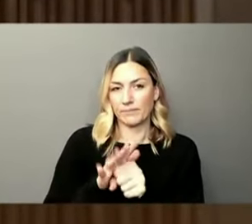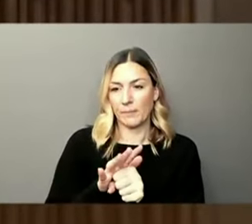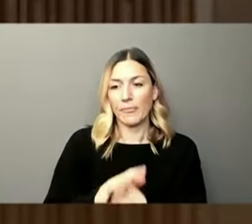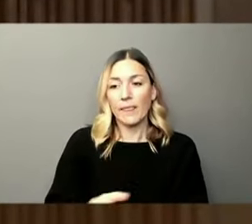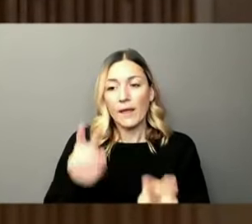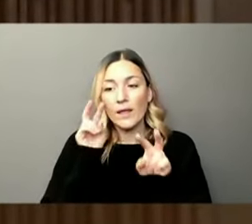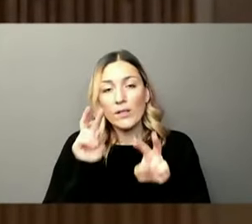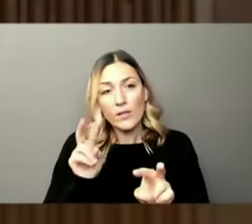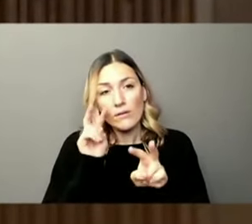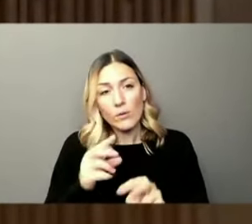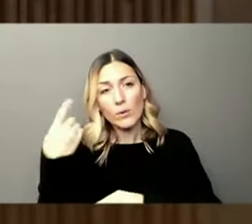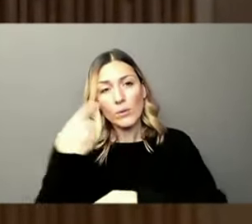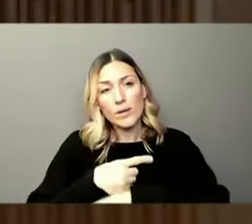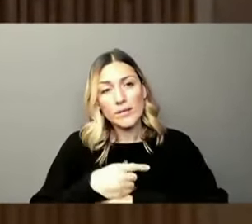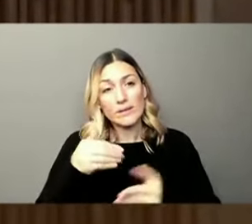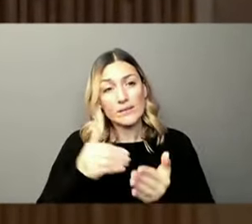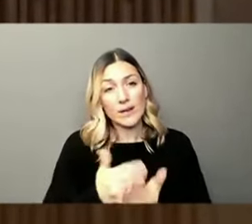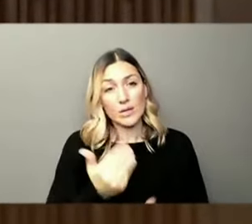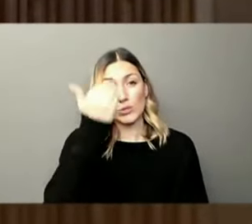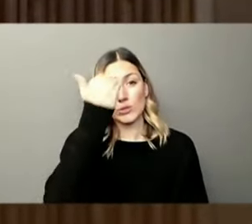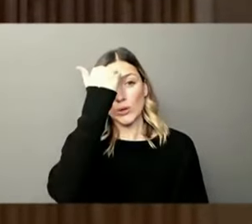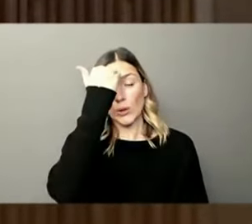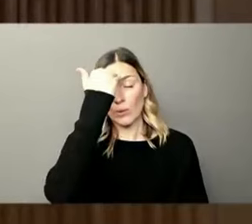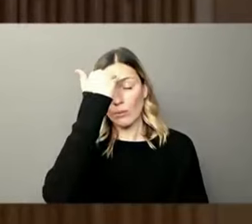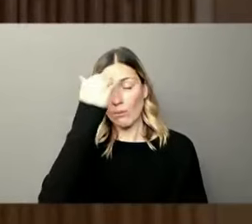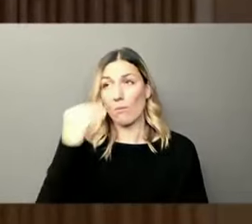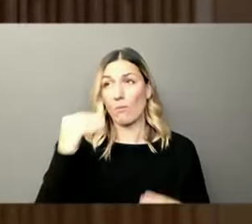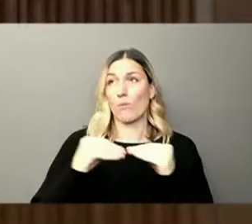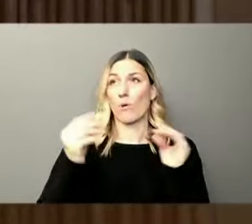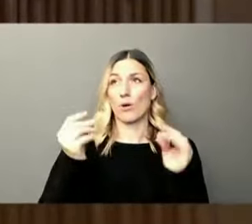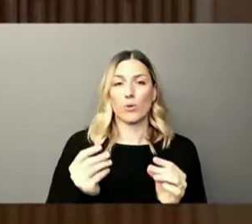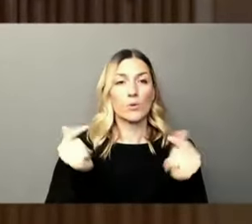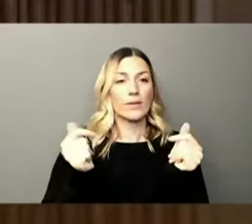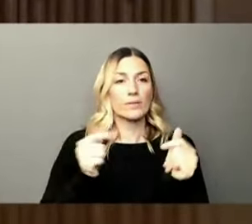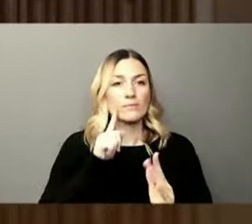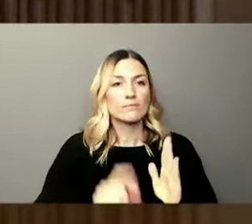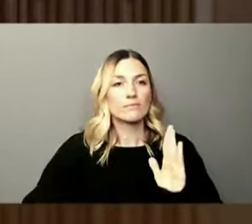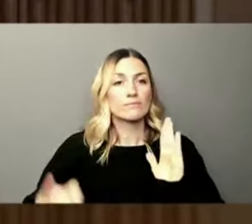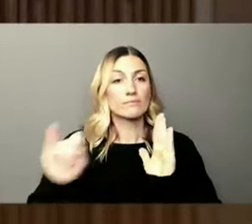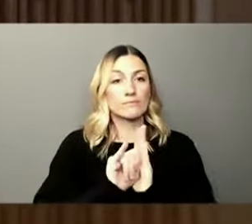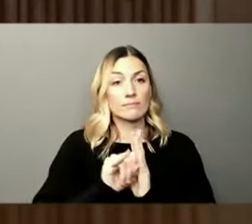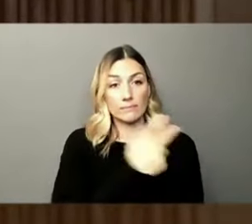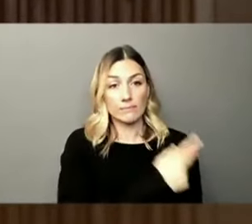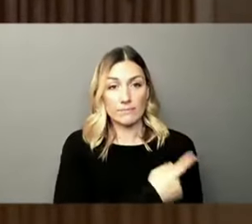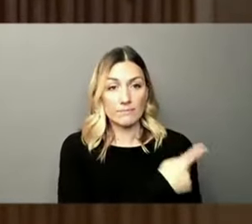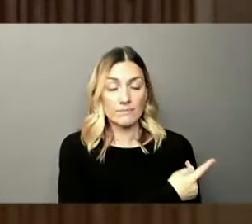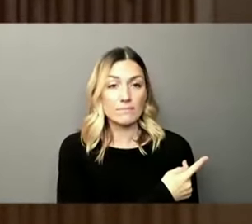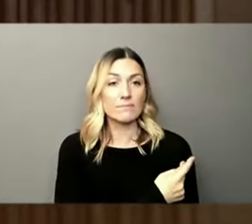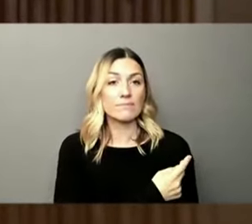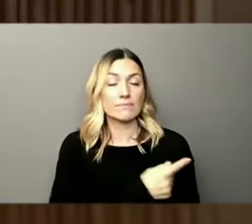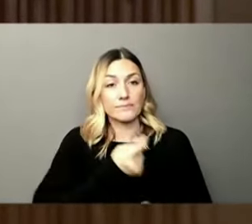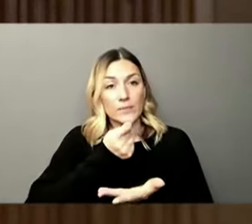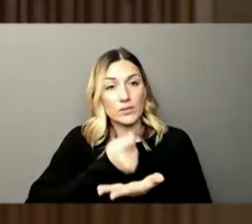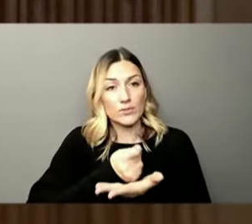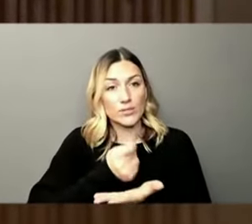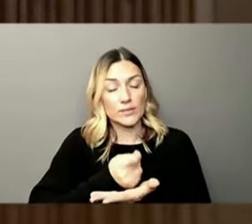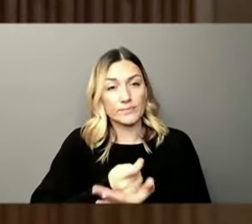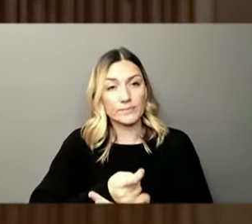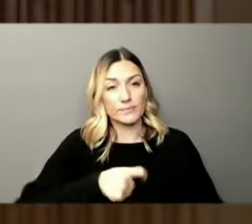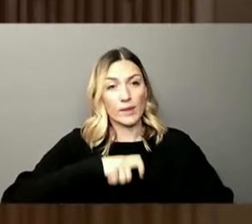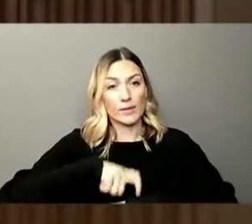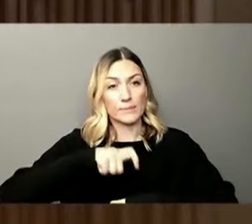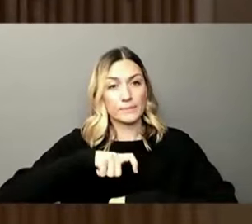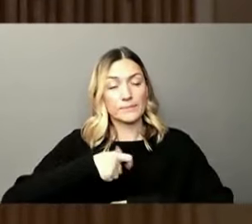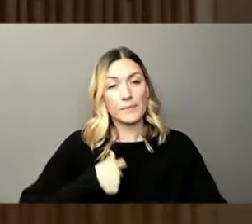not only know more about long COVID, but can also quickly identify patients to provide timely treatment. I hope studies like these